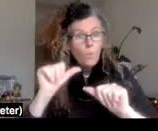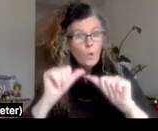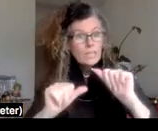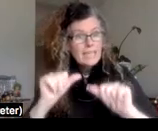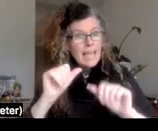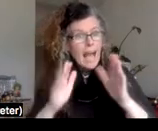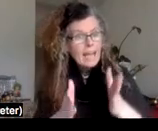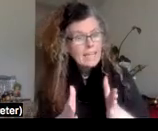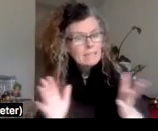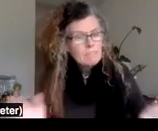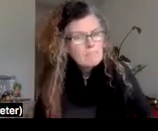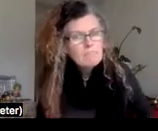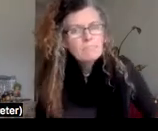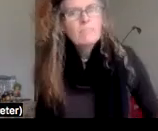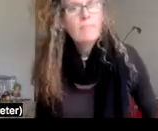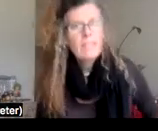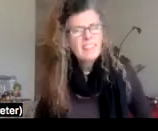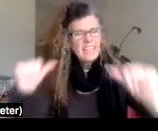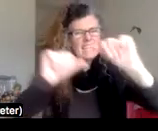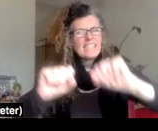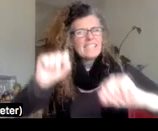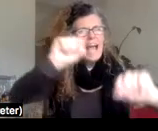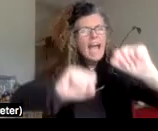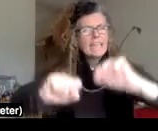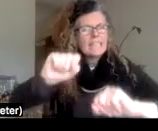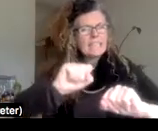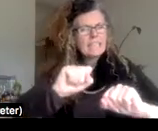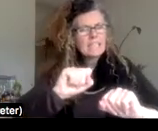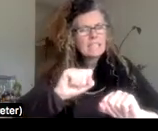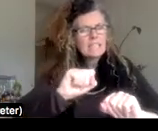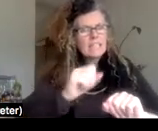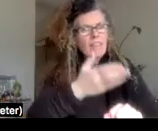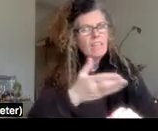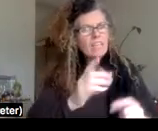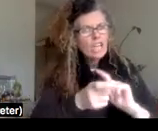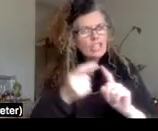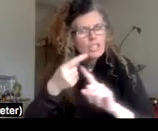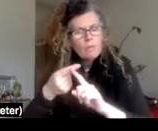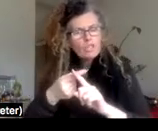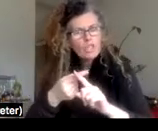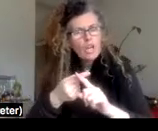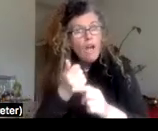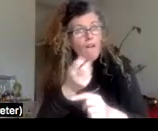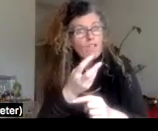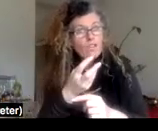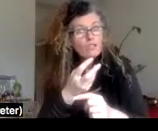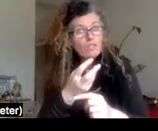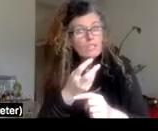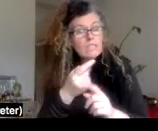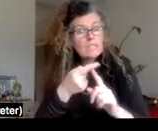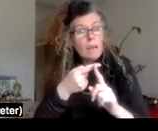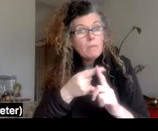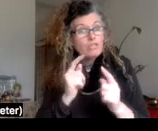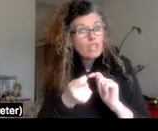and things expanding or things changing and our temperature? Okay, a few degrees of temperature change, and all of a sudden the terrain changes,